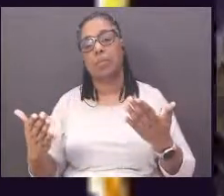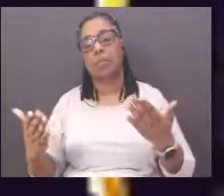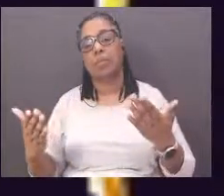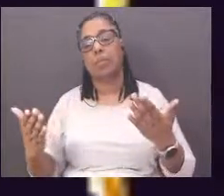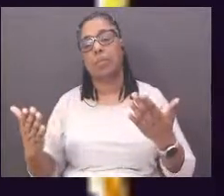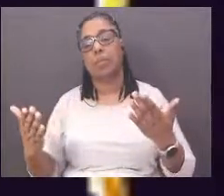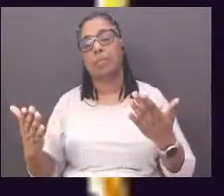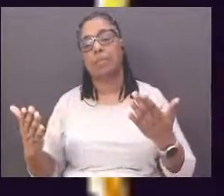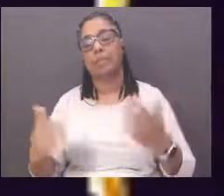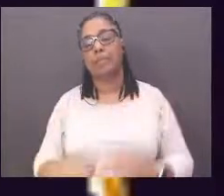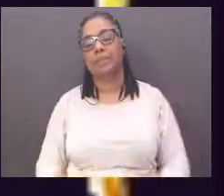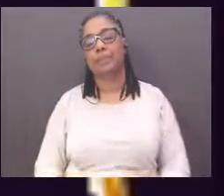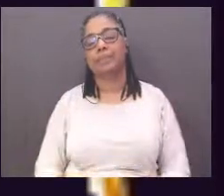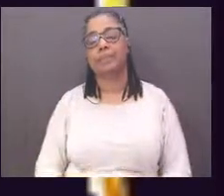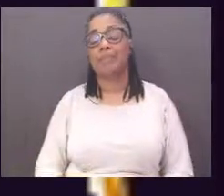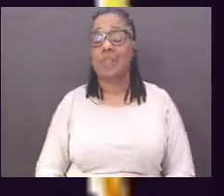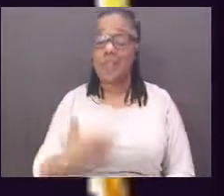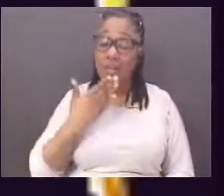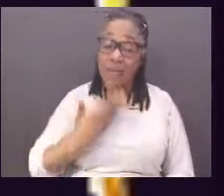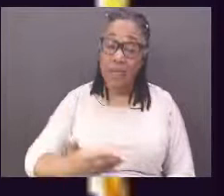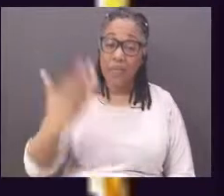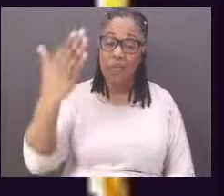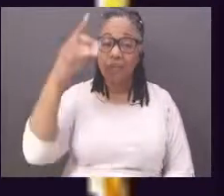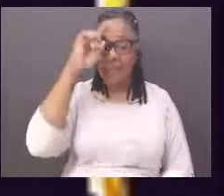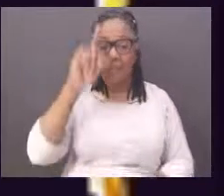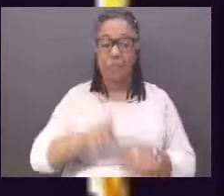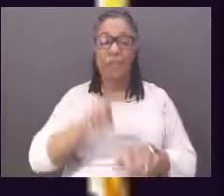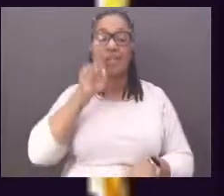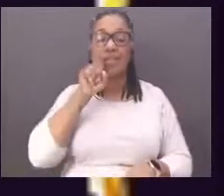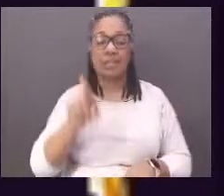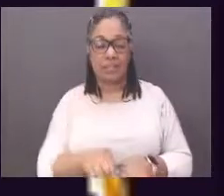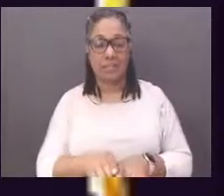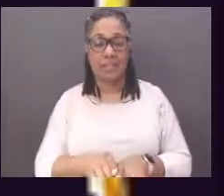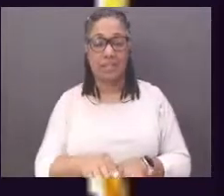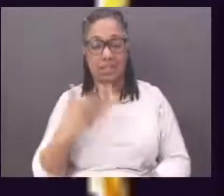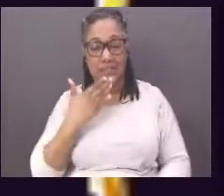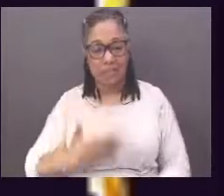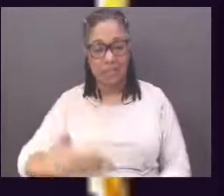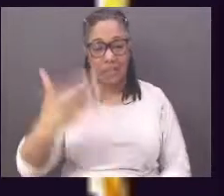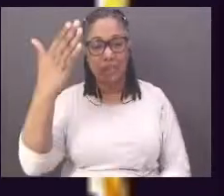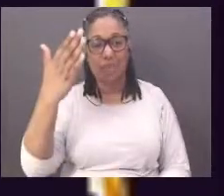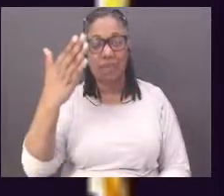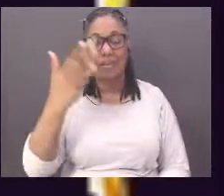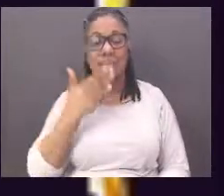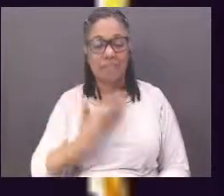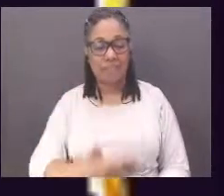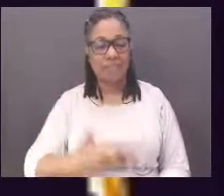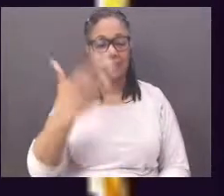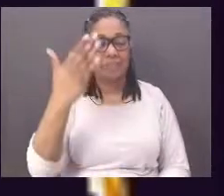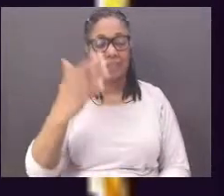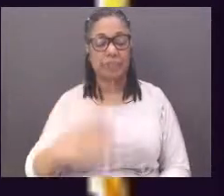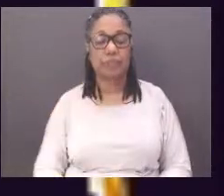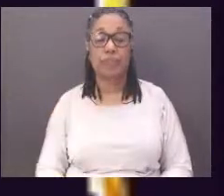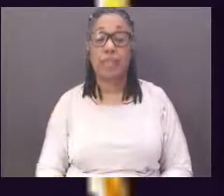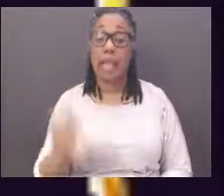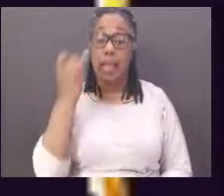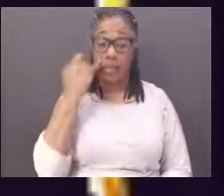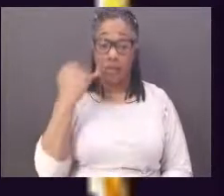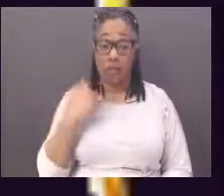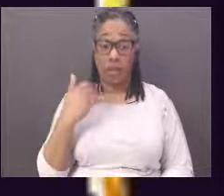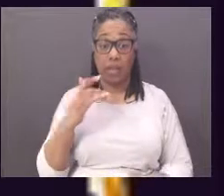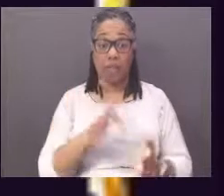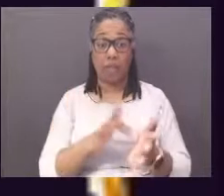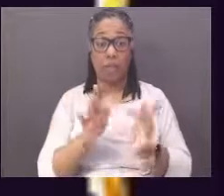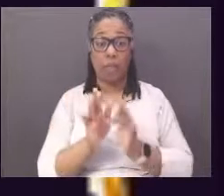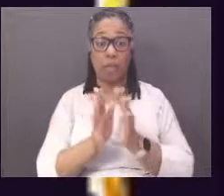Good morning, brothers and sisters of Jesus Christ. Good morning, good morning, good morning. Look, if you have your Bibles with you,